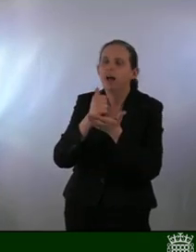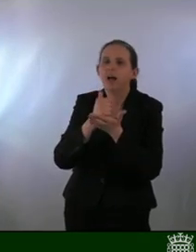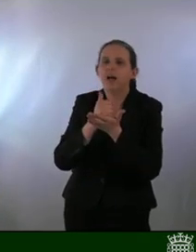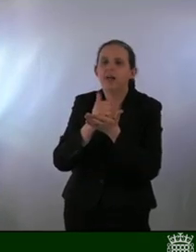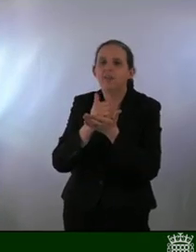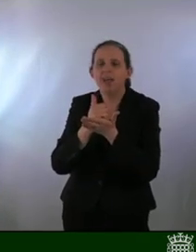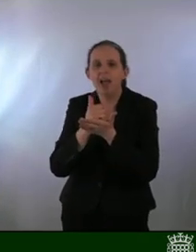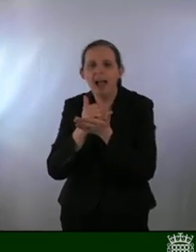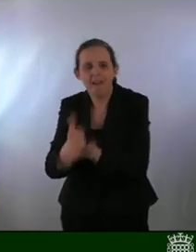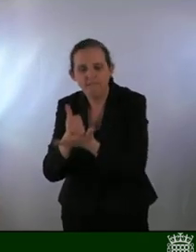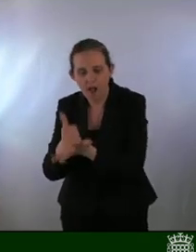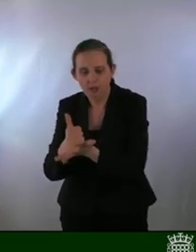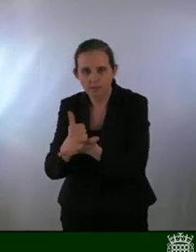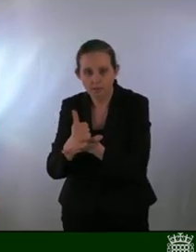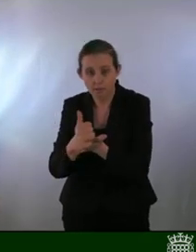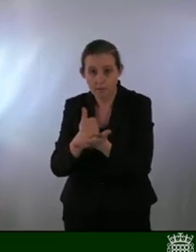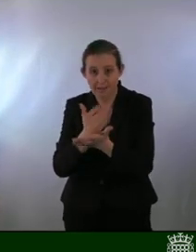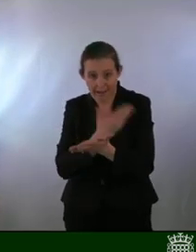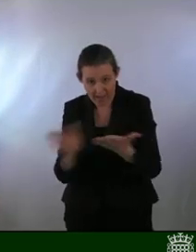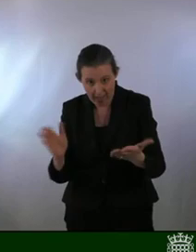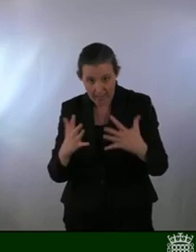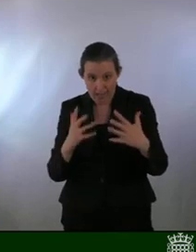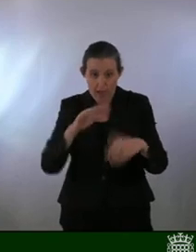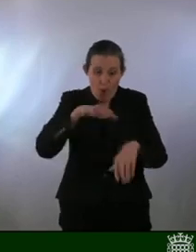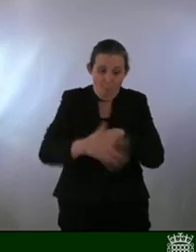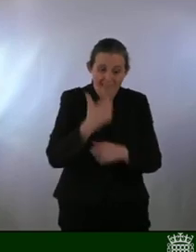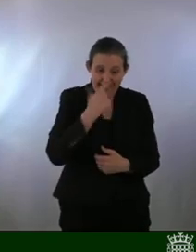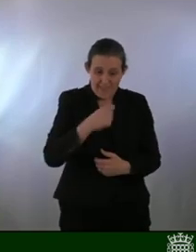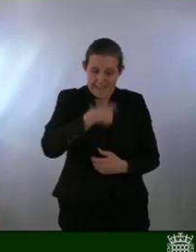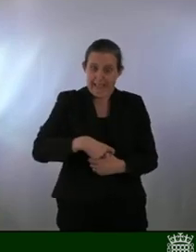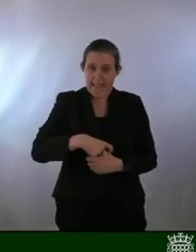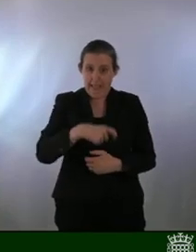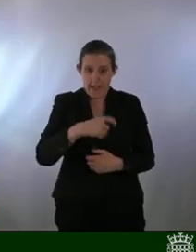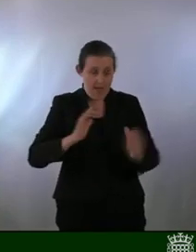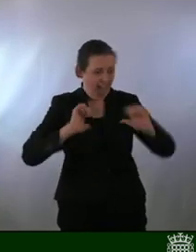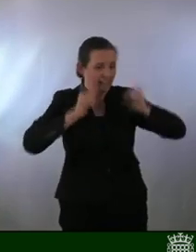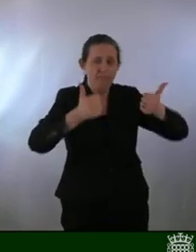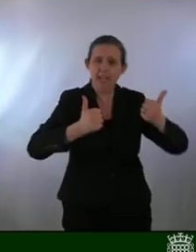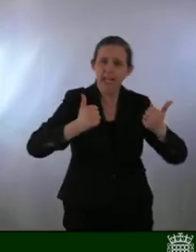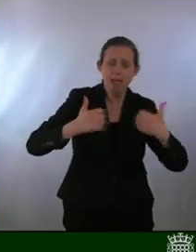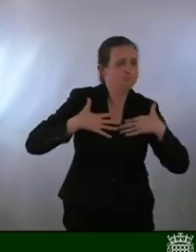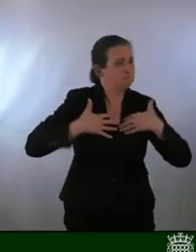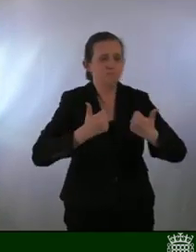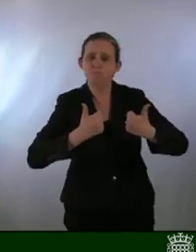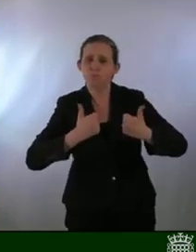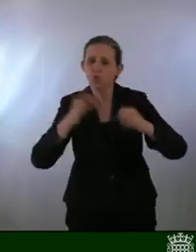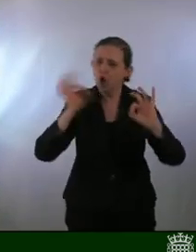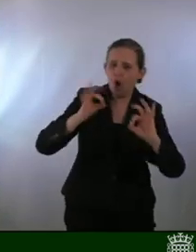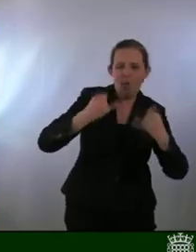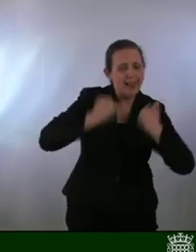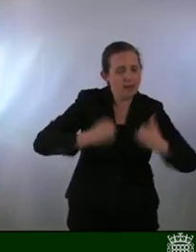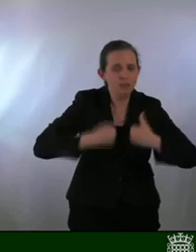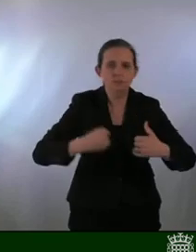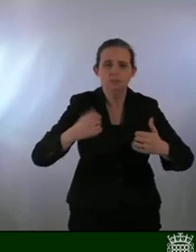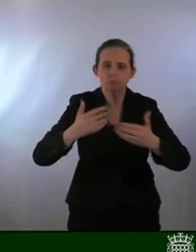advice to healthy over 70s who do not have an existing long-term condition that they should